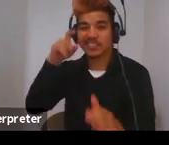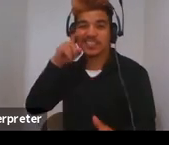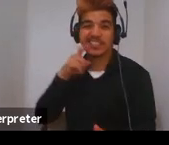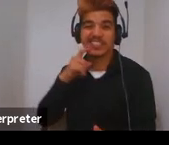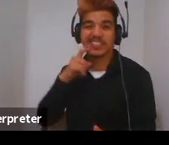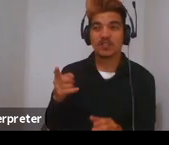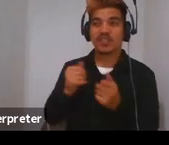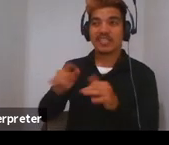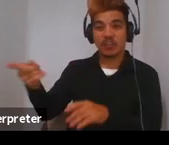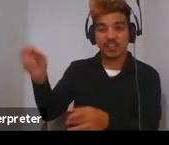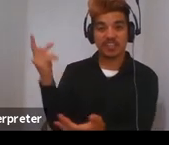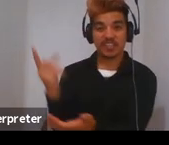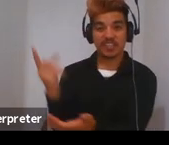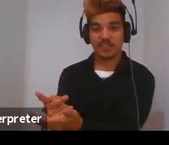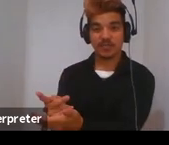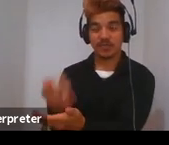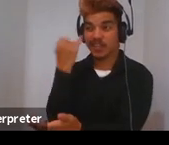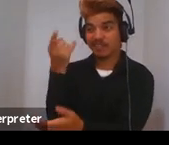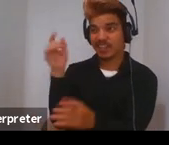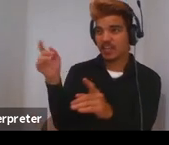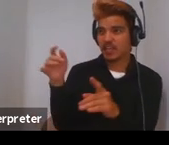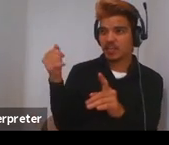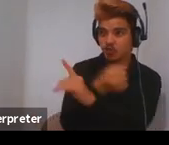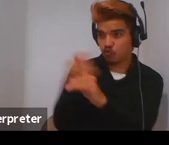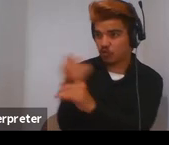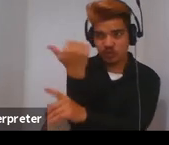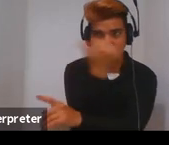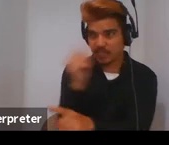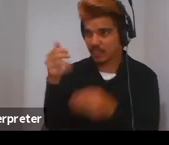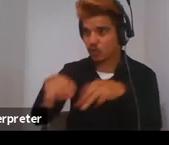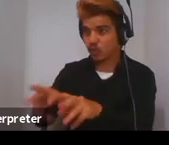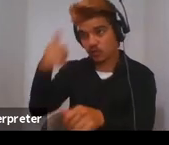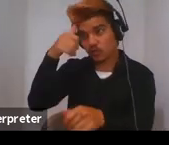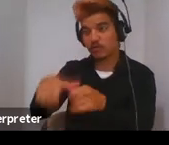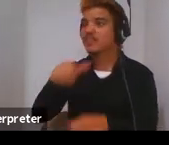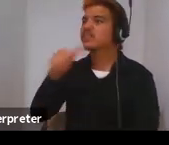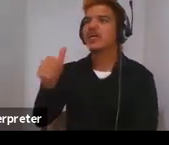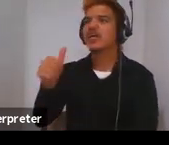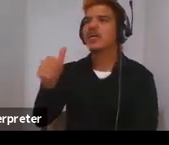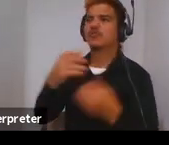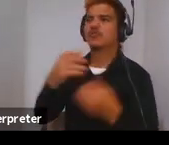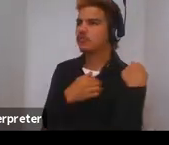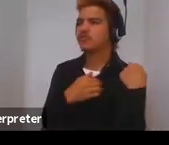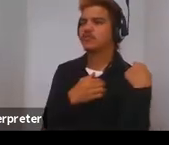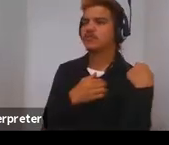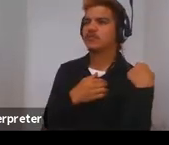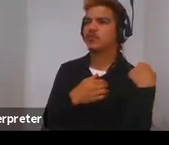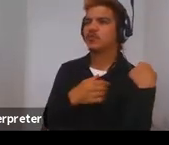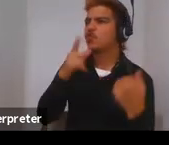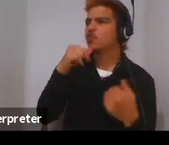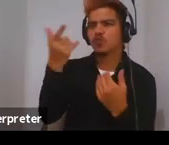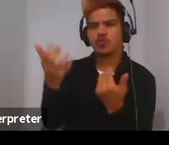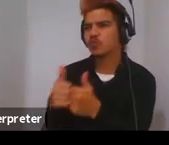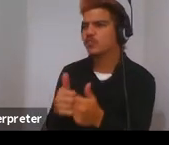explicit consent. If he assaults you in any way, first remember that it's not your fault. No matter who you were with, how you